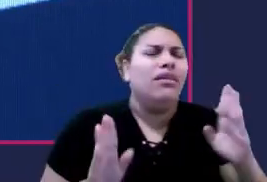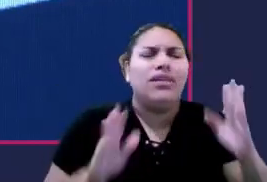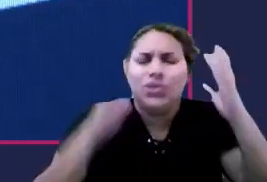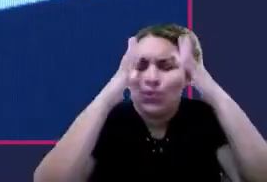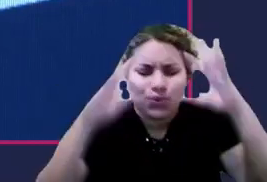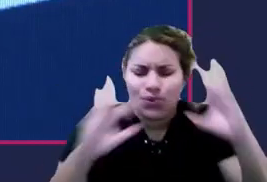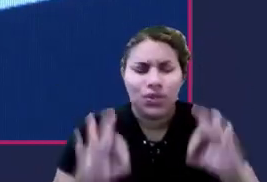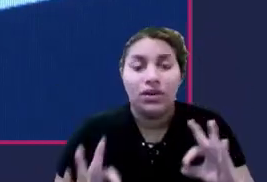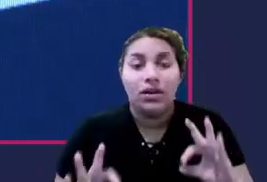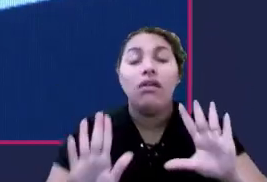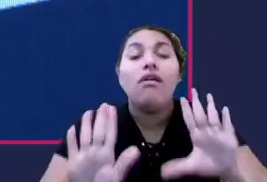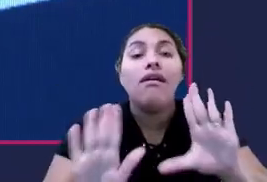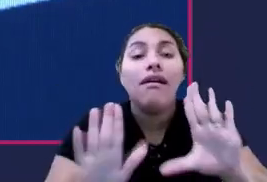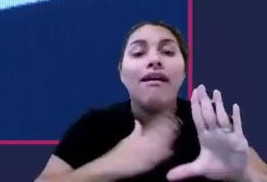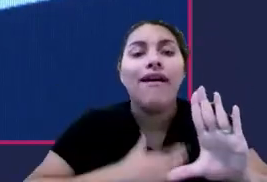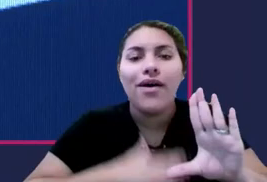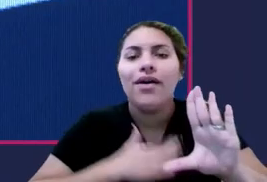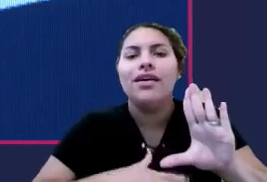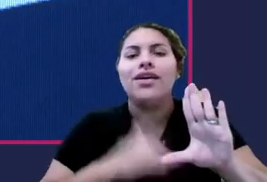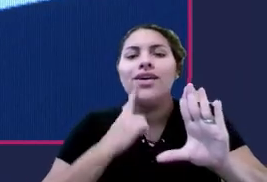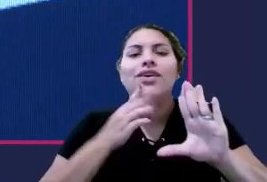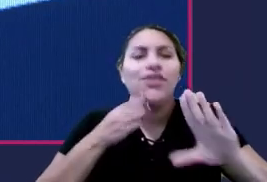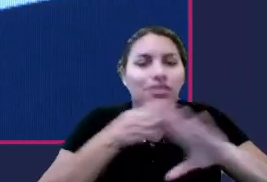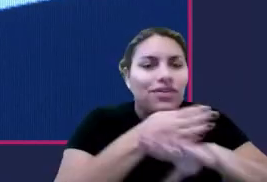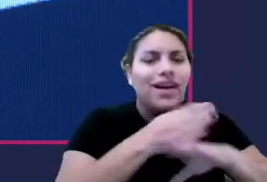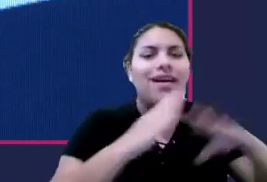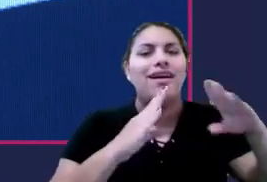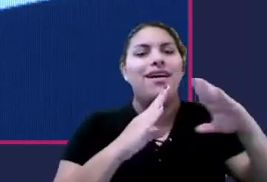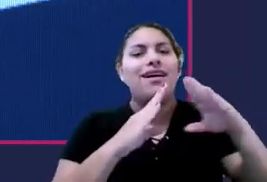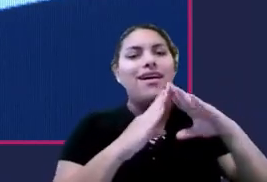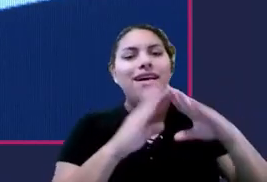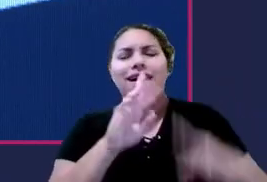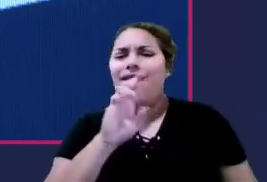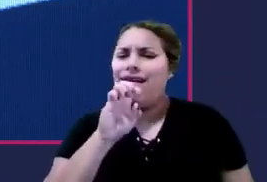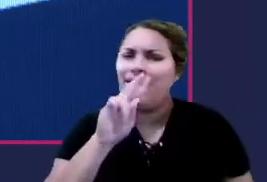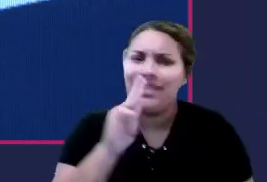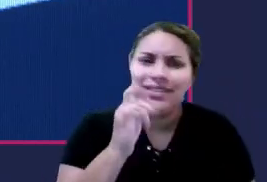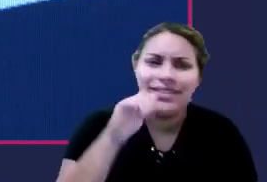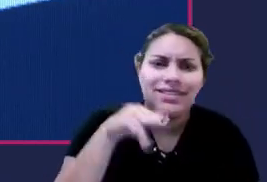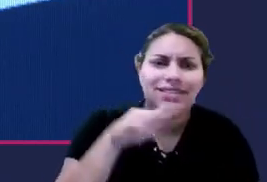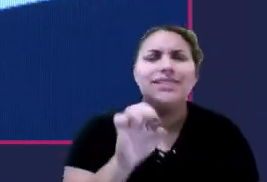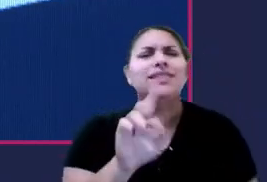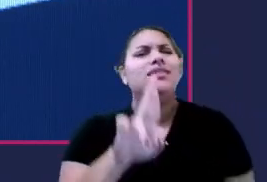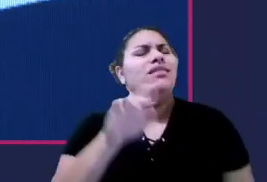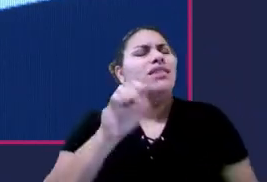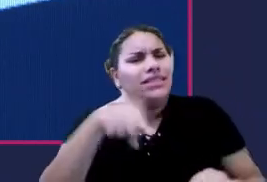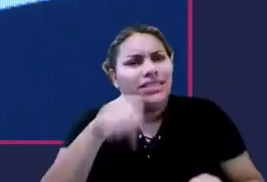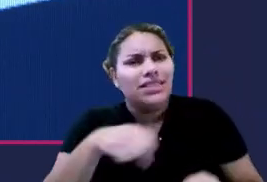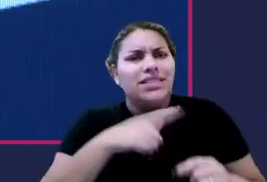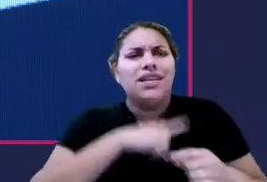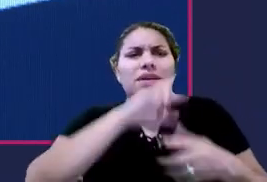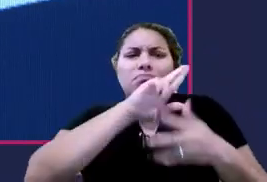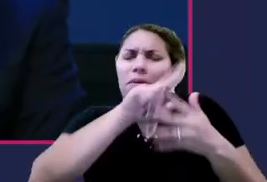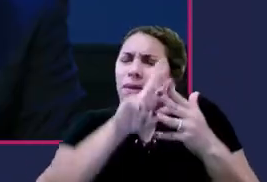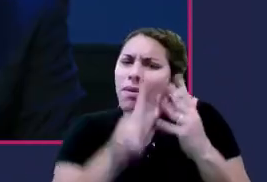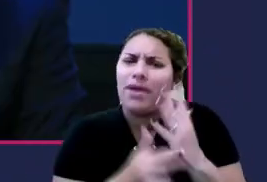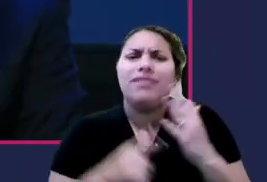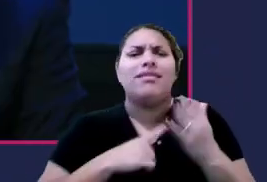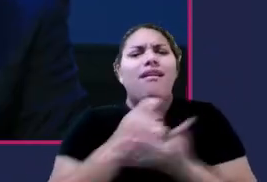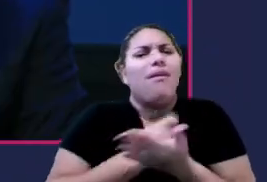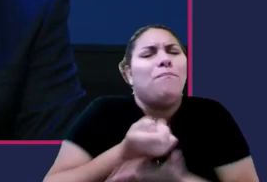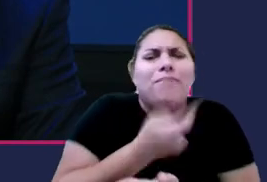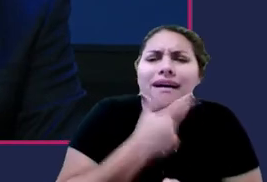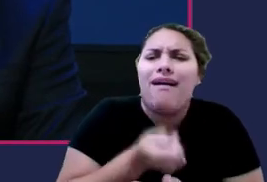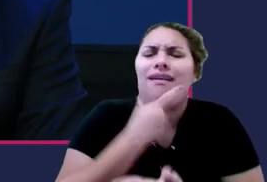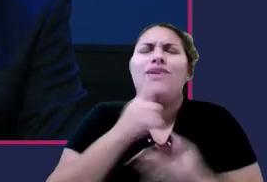go? This disease, it has one other case across the world. I always say, go to